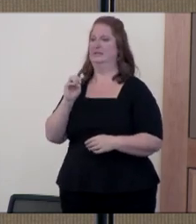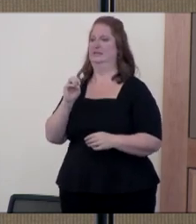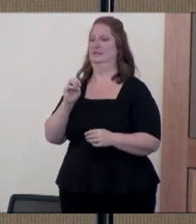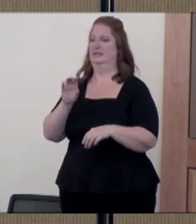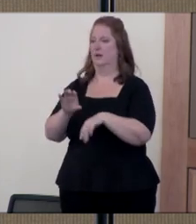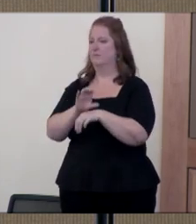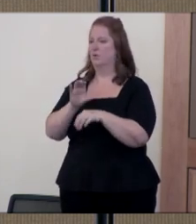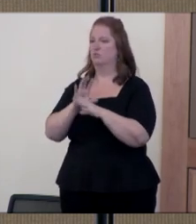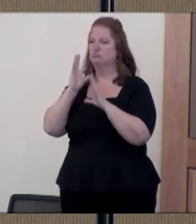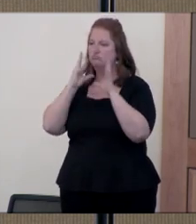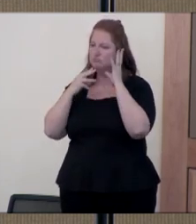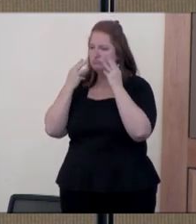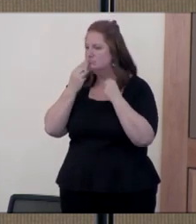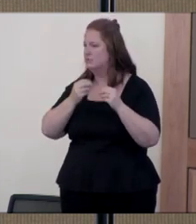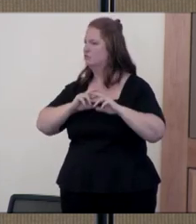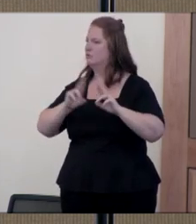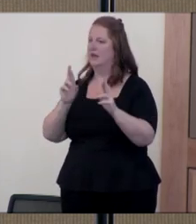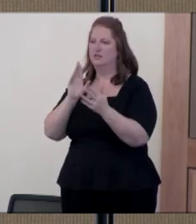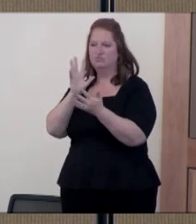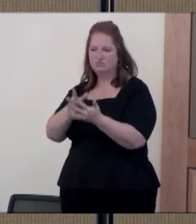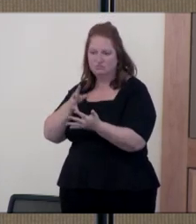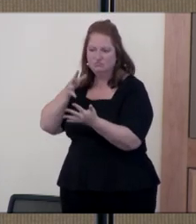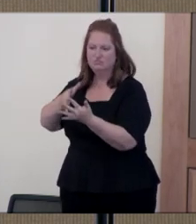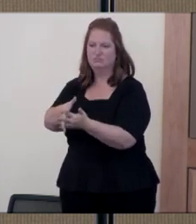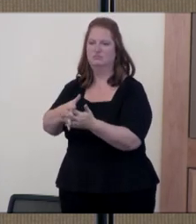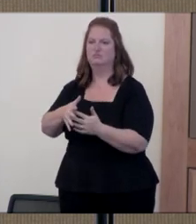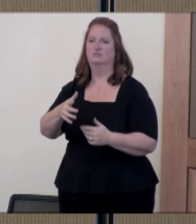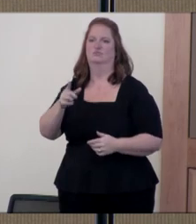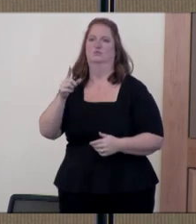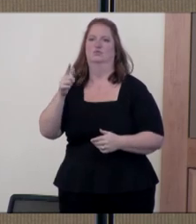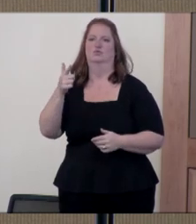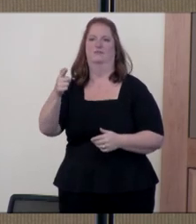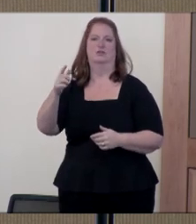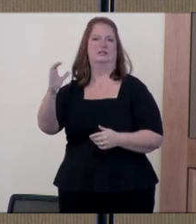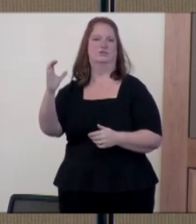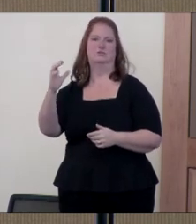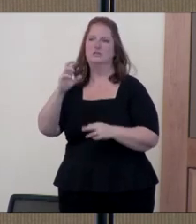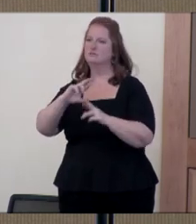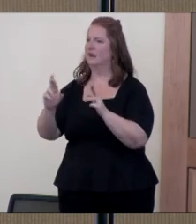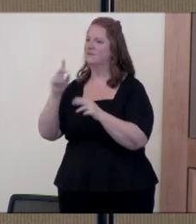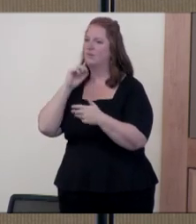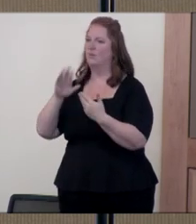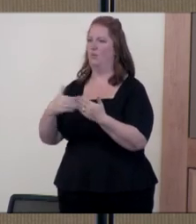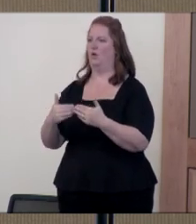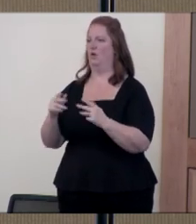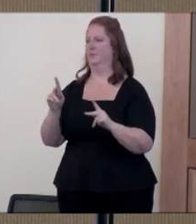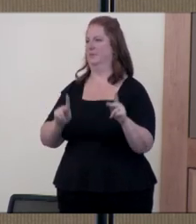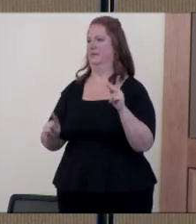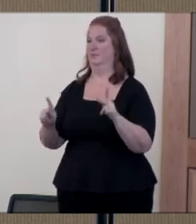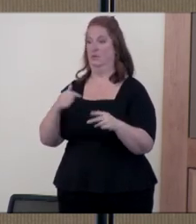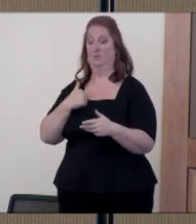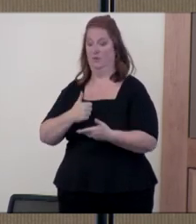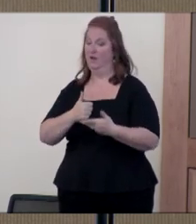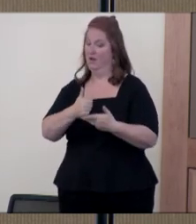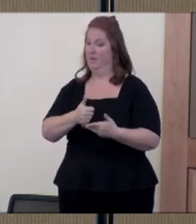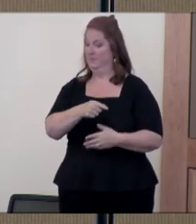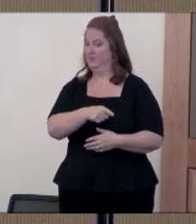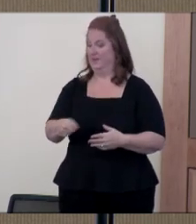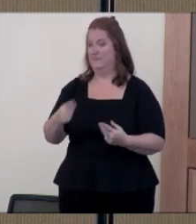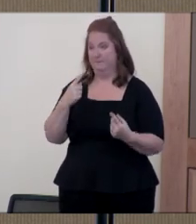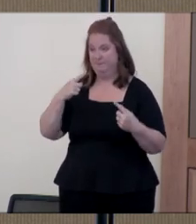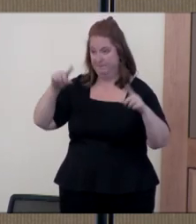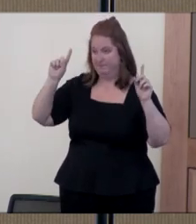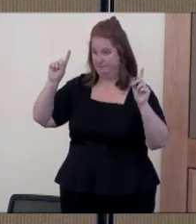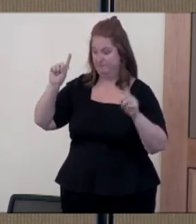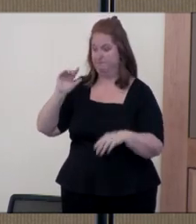can help shape the 21st century experience for all human beings. And we're going to help them get there. Our